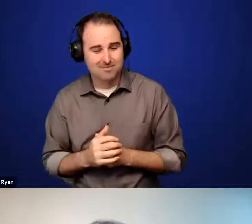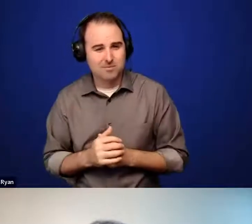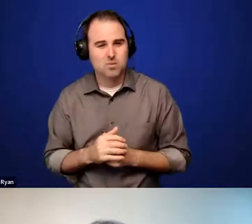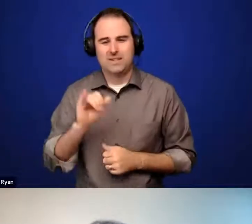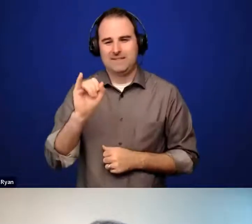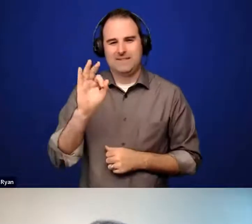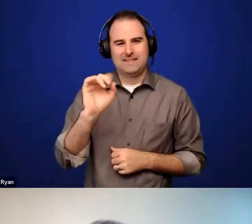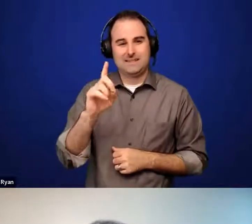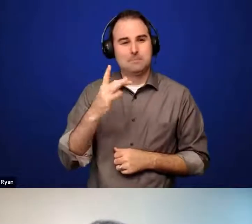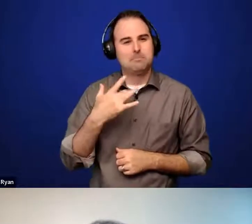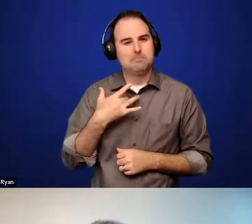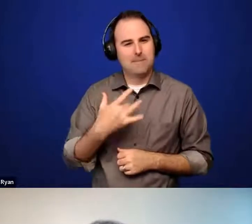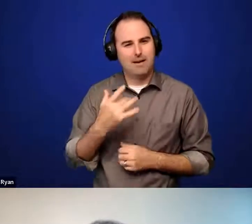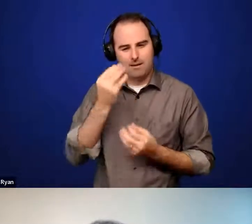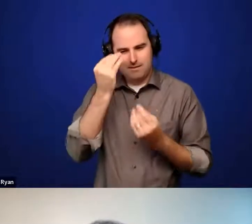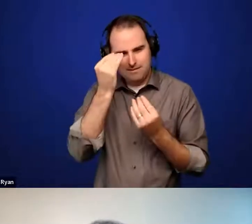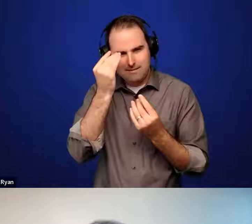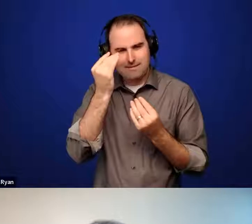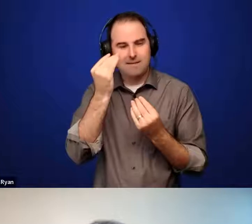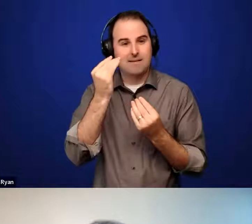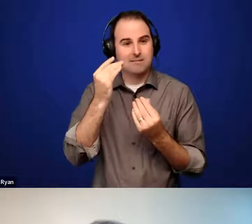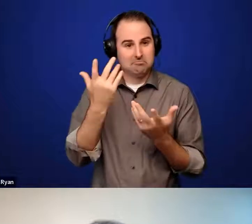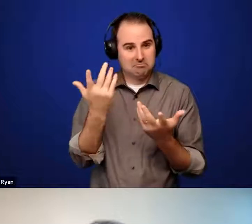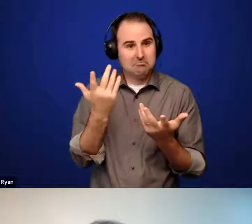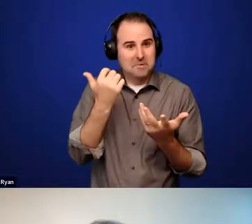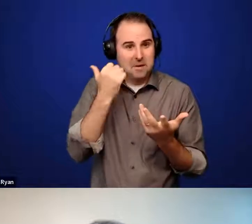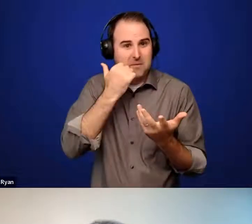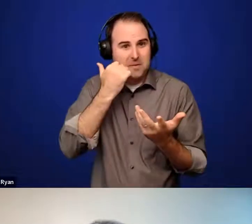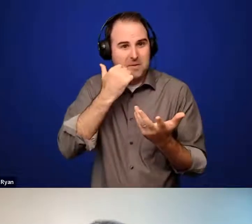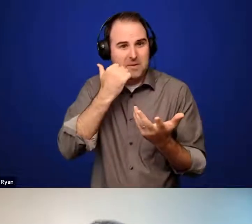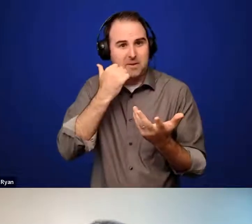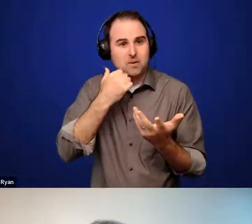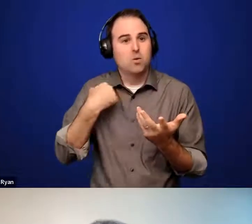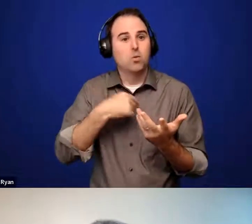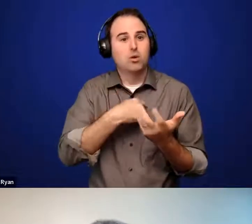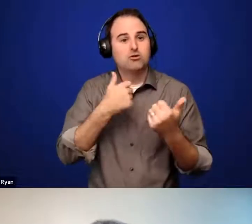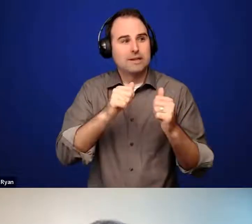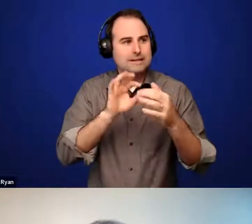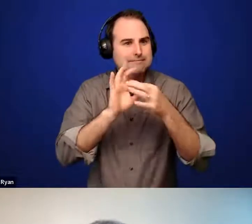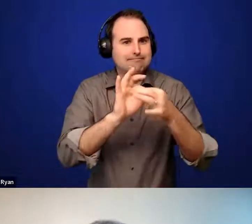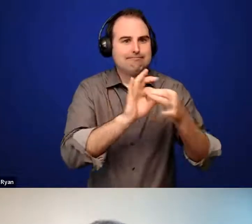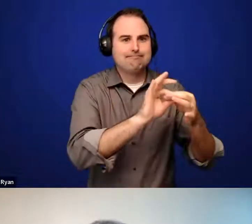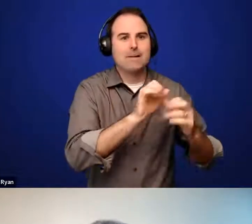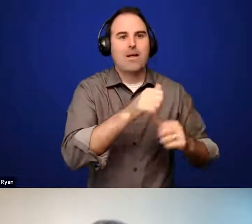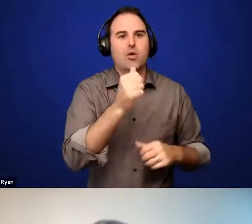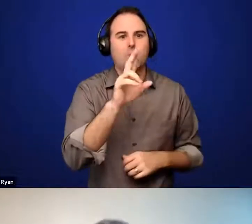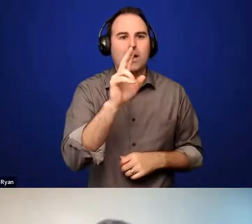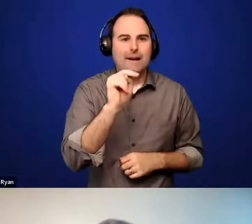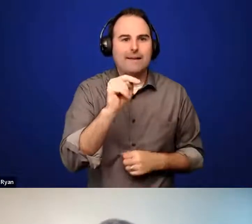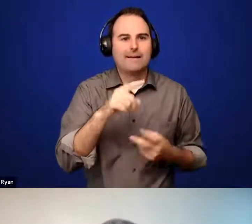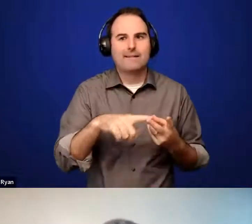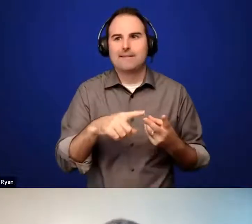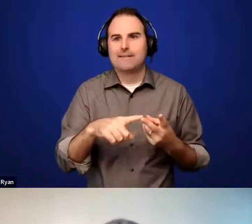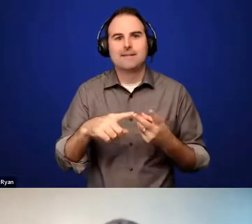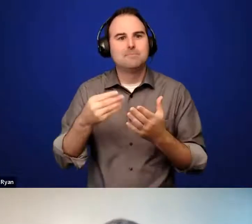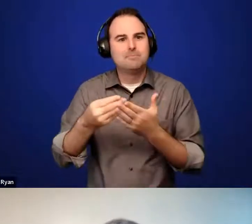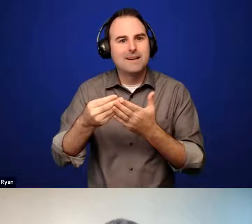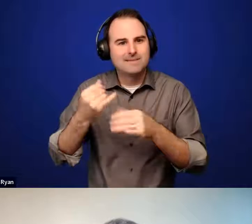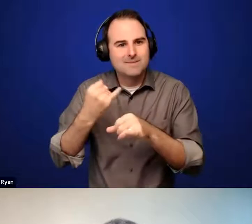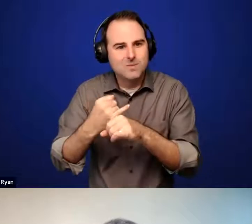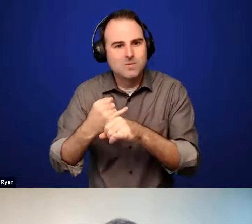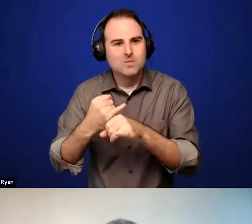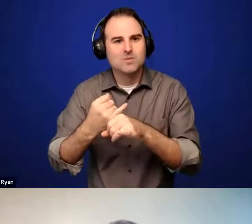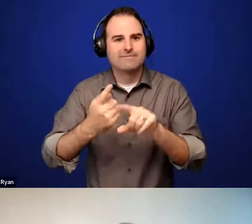solutions and partnerships with other UN organizations, other international financial institutions,